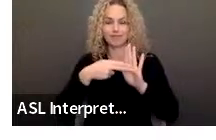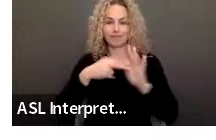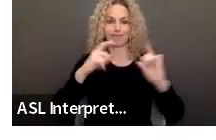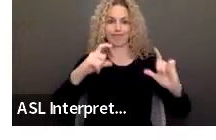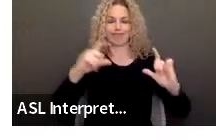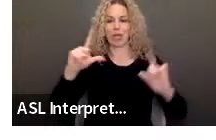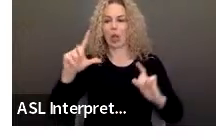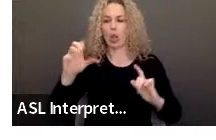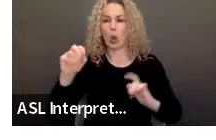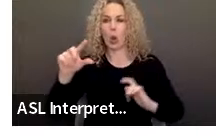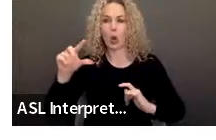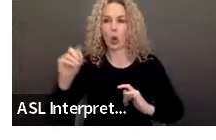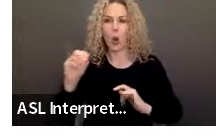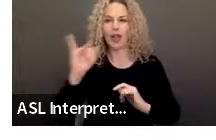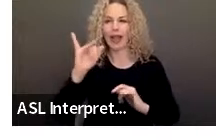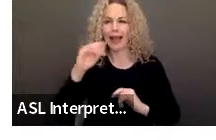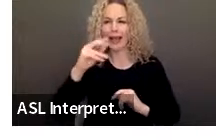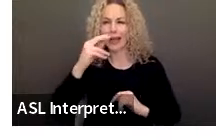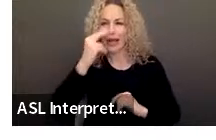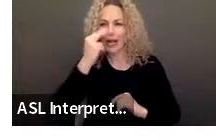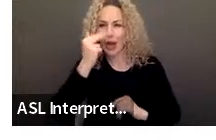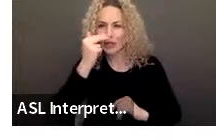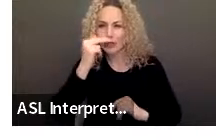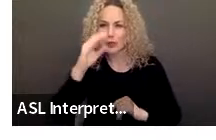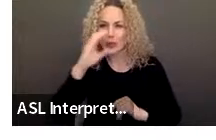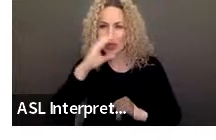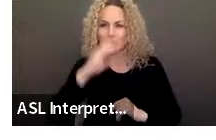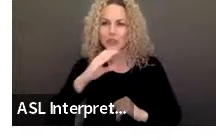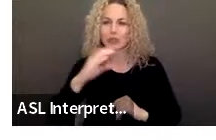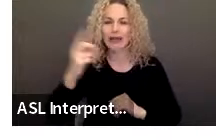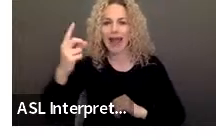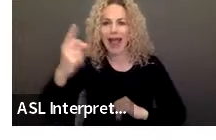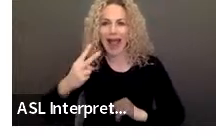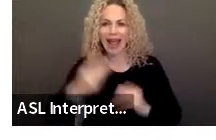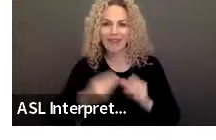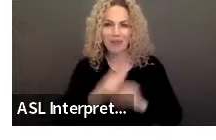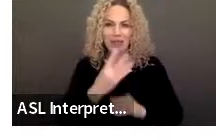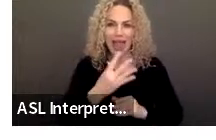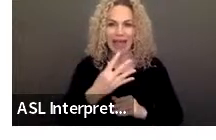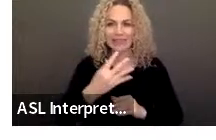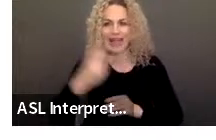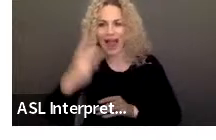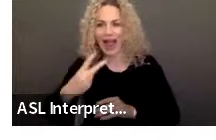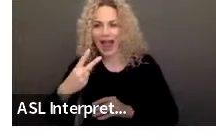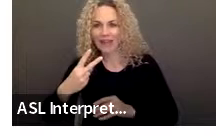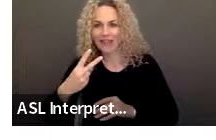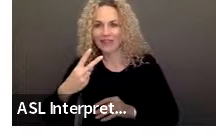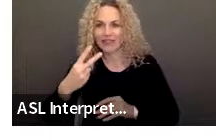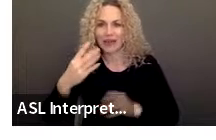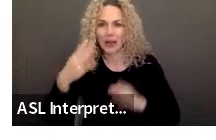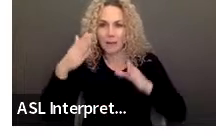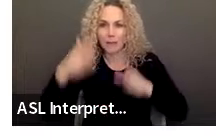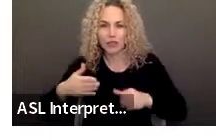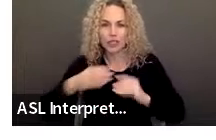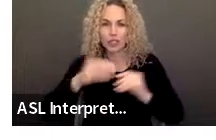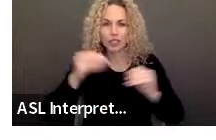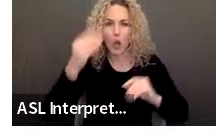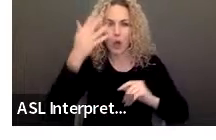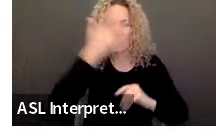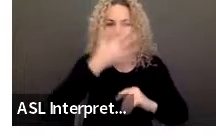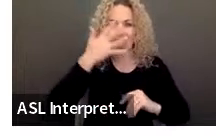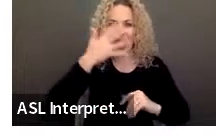figure, kind of a cartoon figure, half plant, half person, no face, but holding